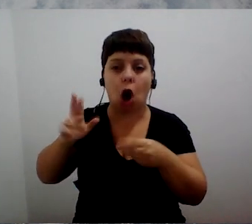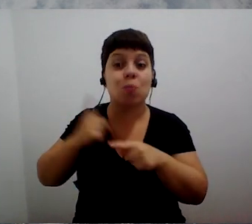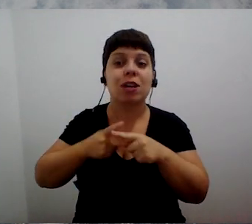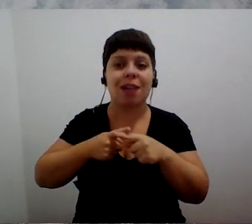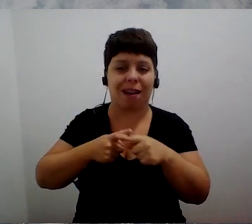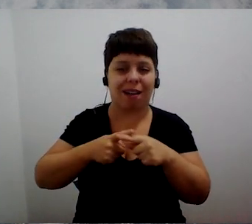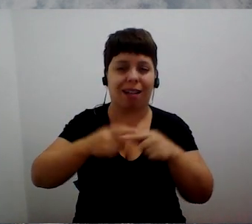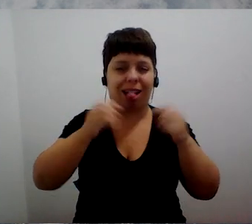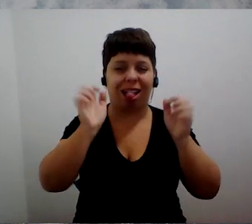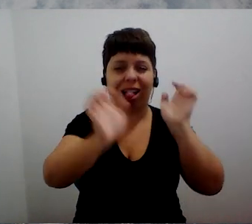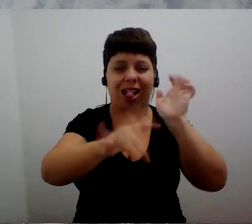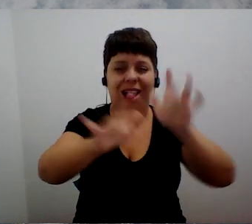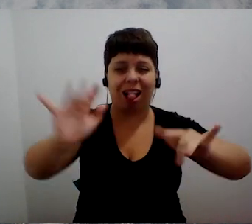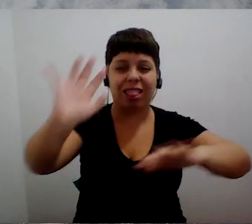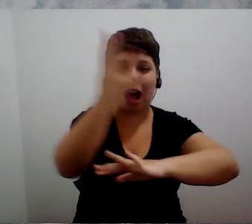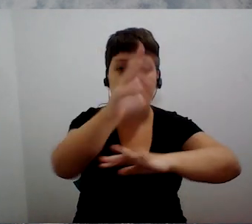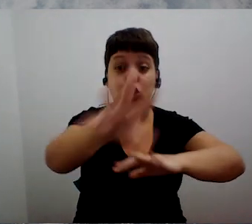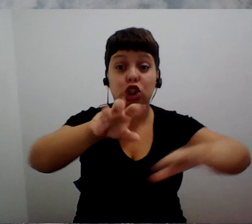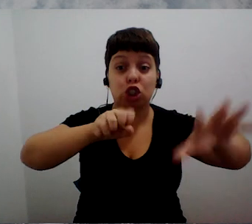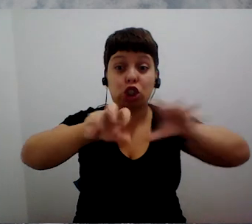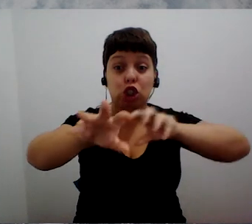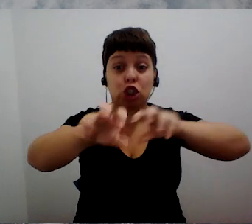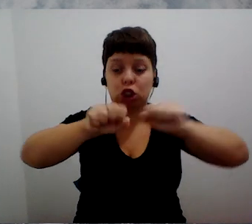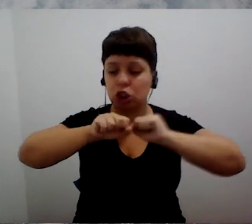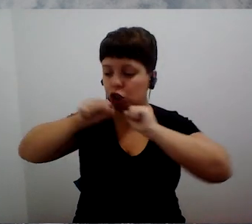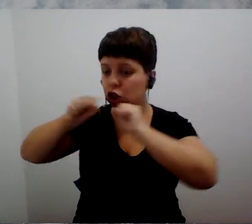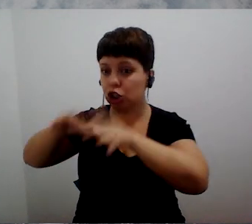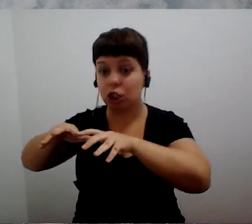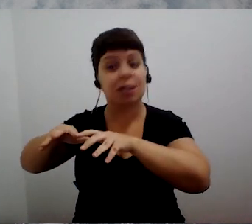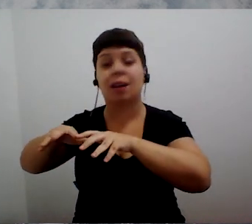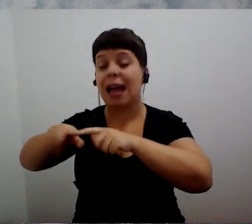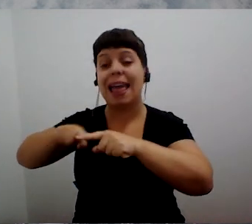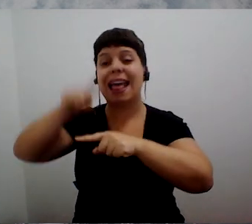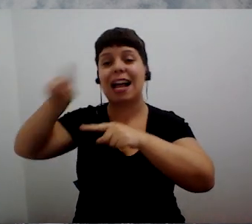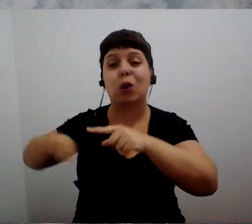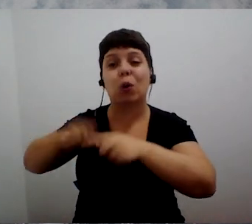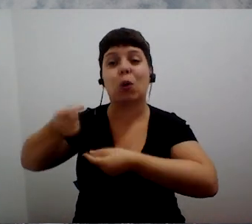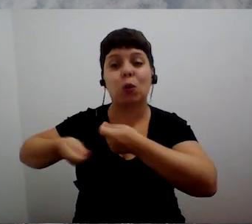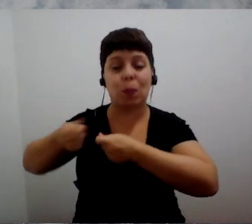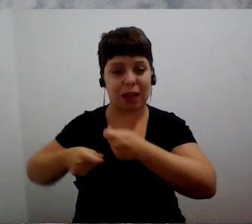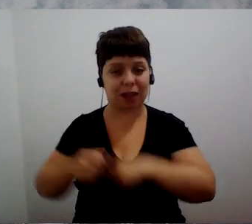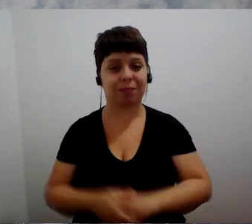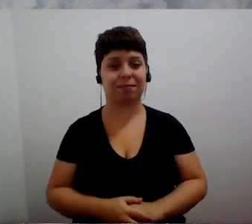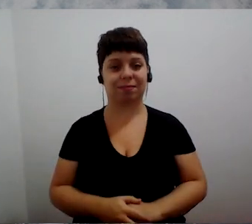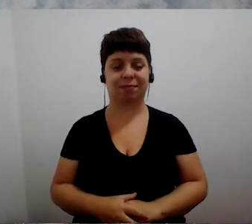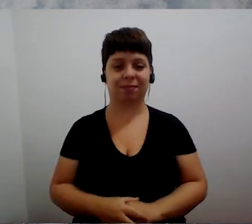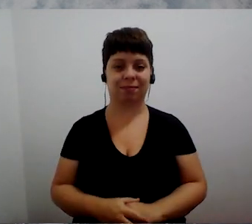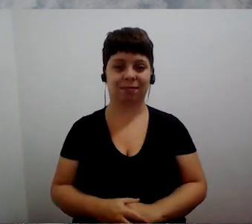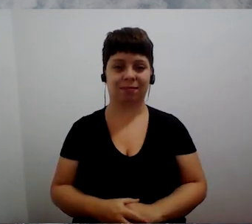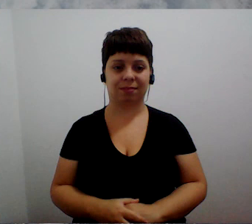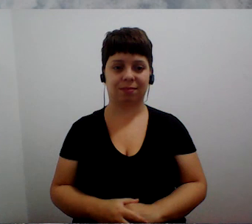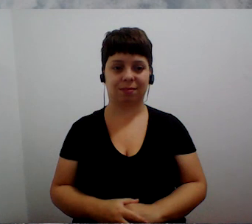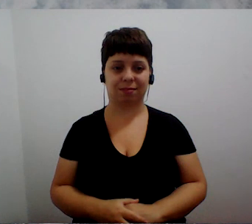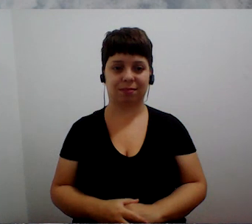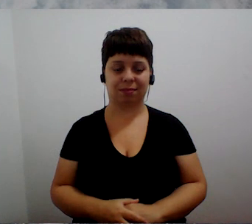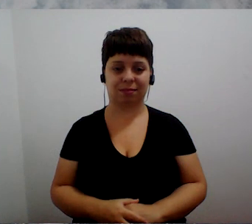a value. That way, we take the plastic out of nature and into the economy. And the cooperation between governments